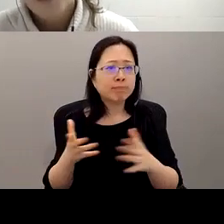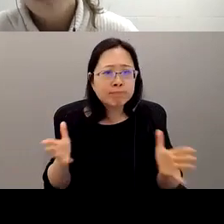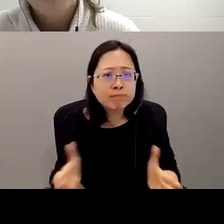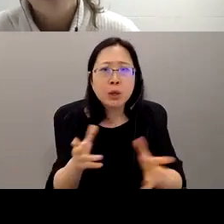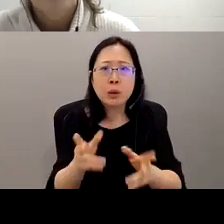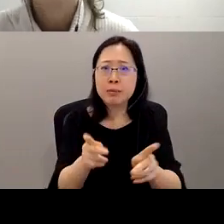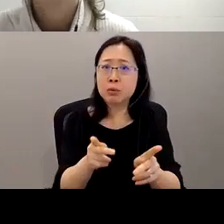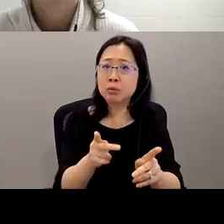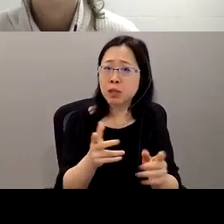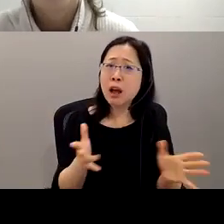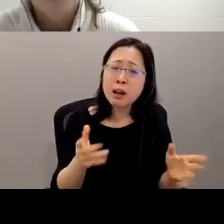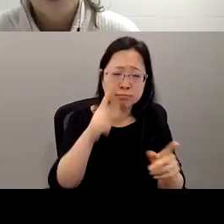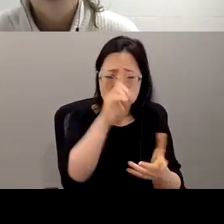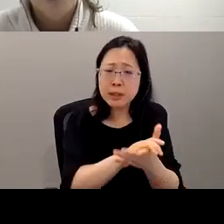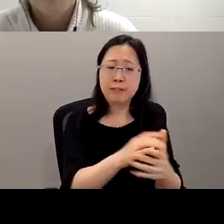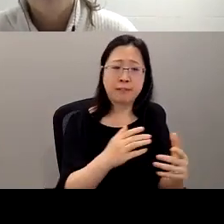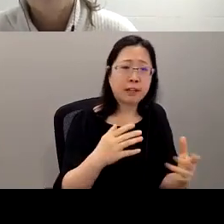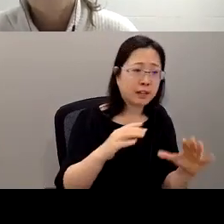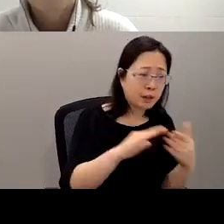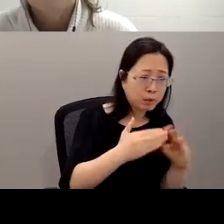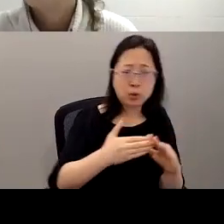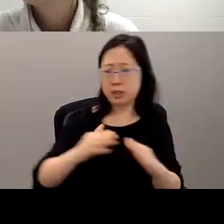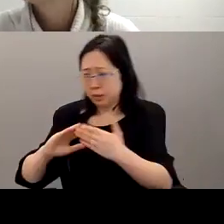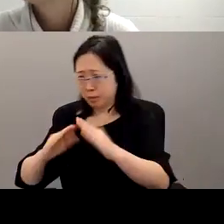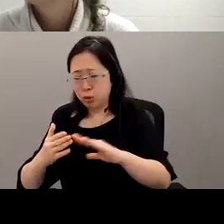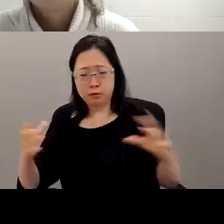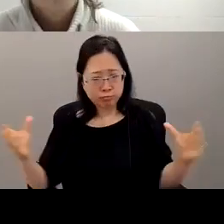community helping community to find healing and justice.